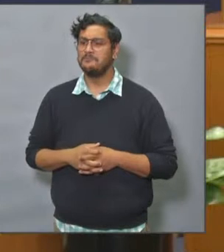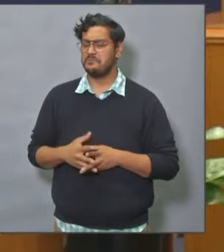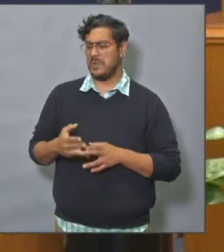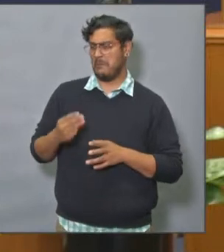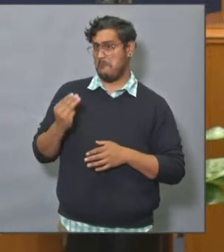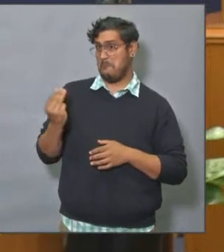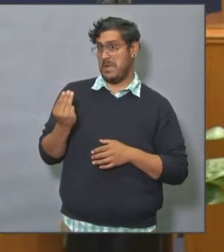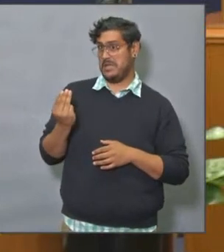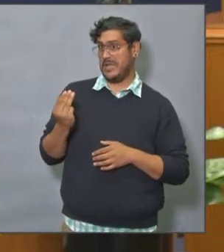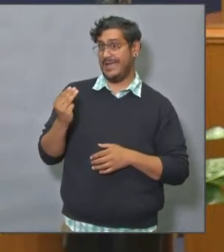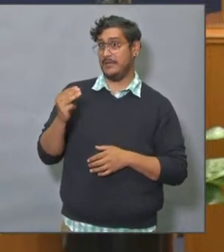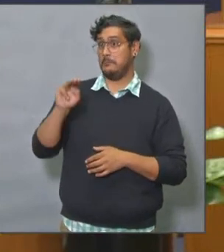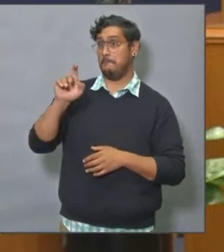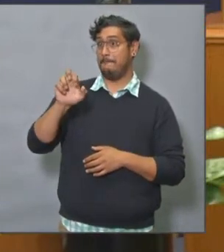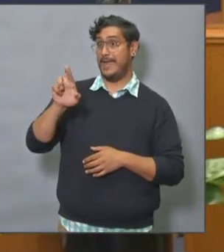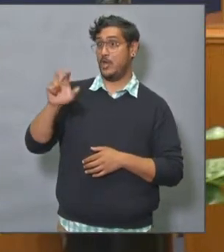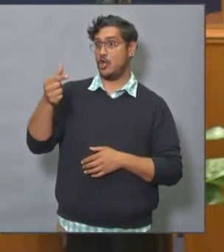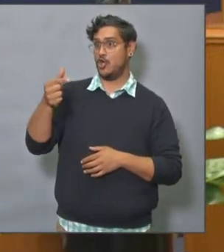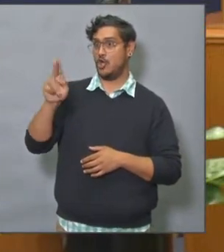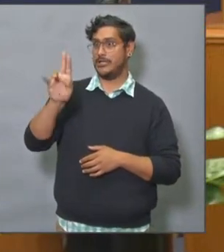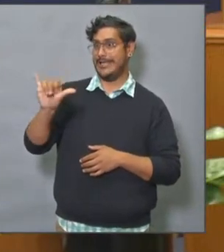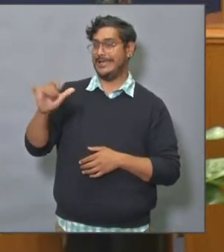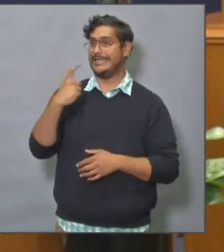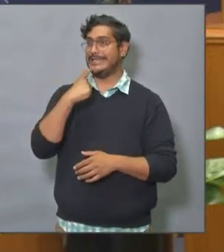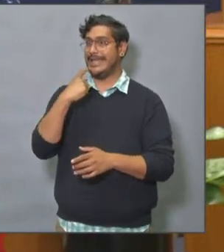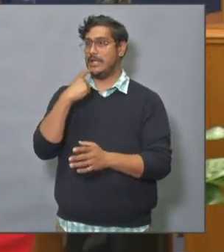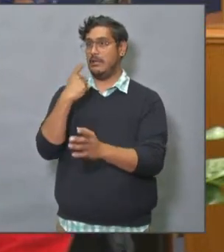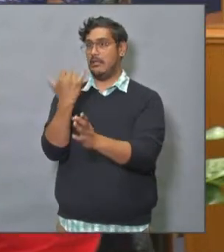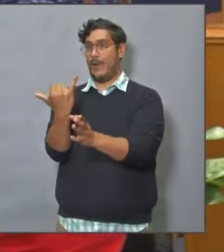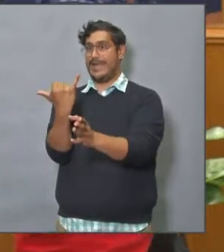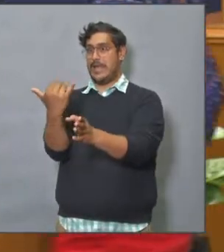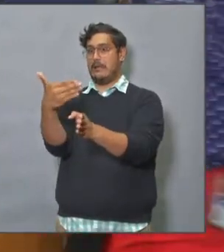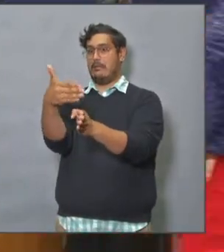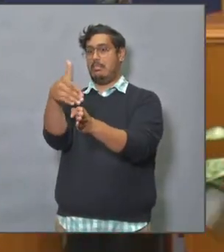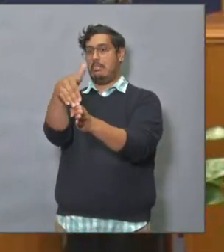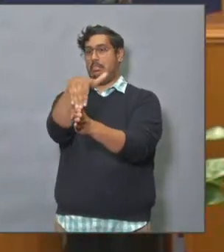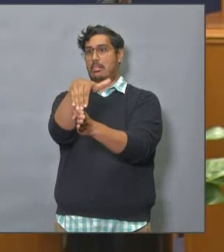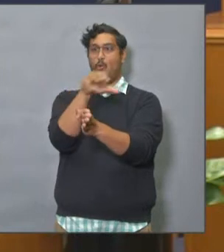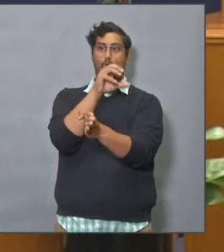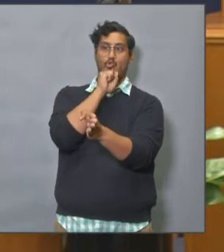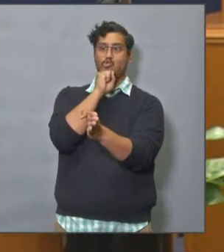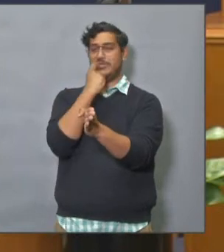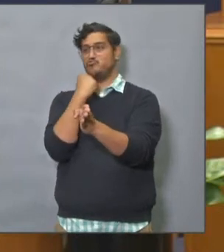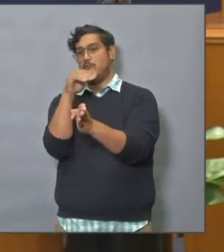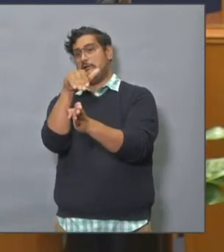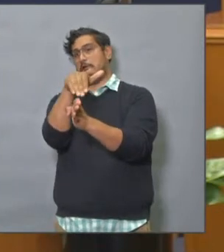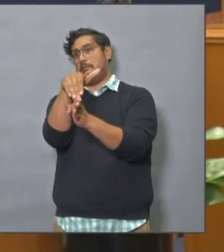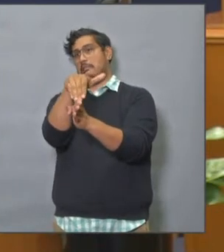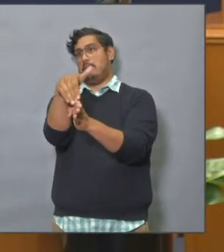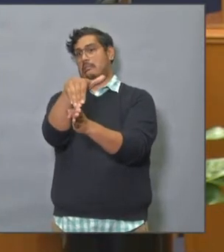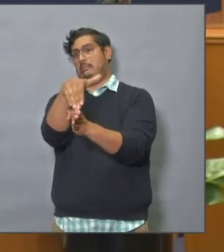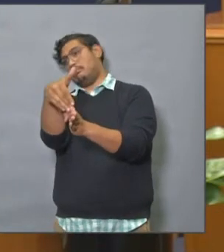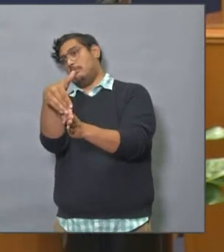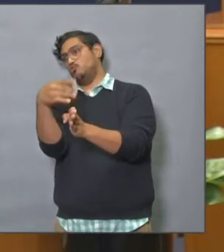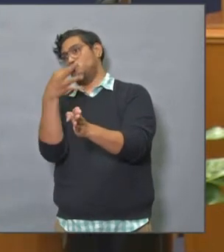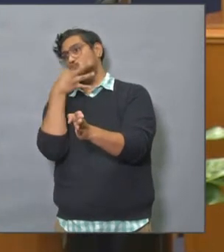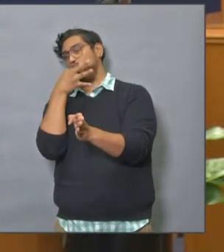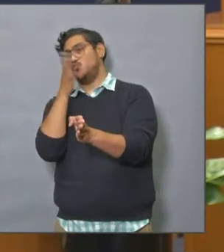Mayor Garcetti said that we are near the red zone, close to having to go back into a complete lockdown. Is another stay-at-home